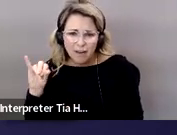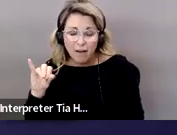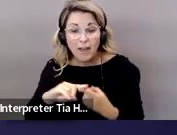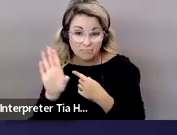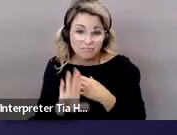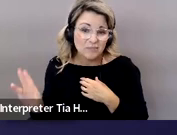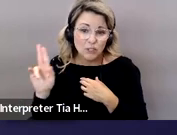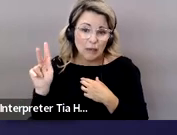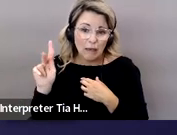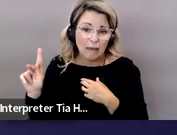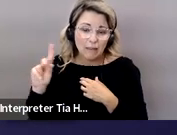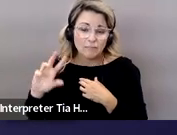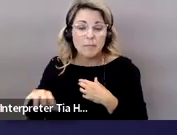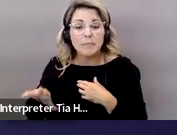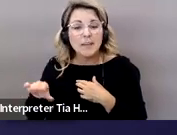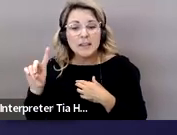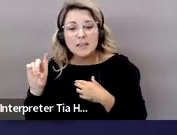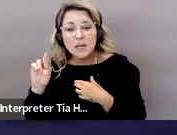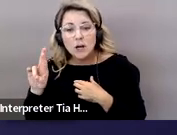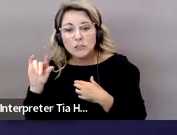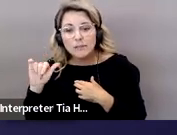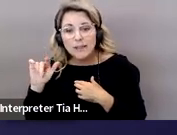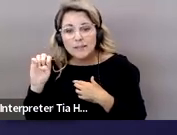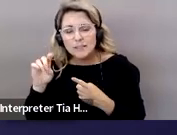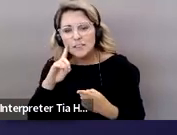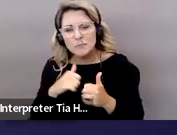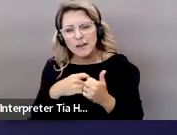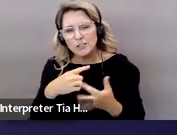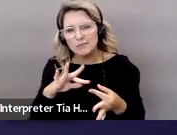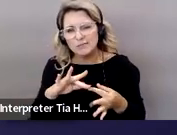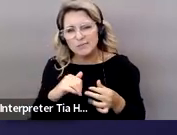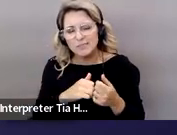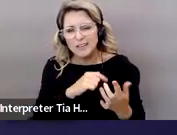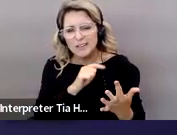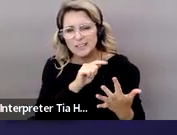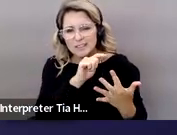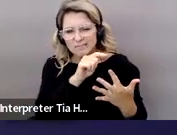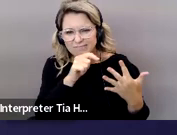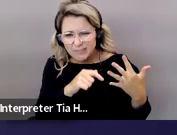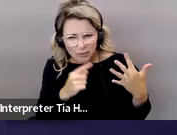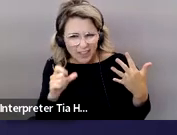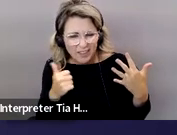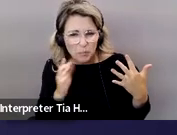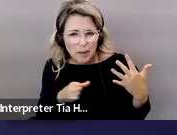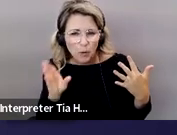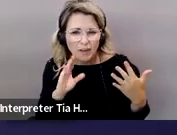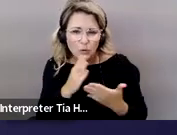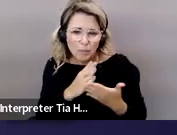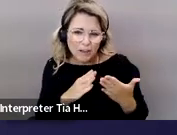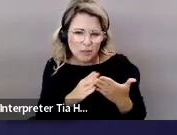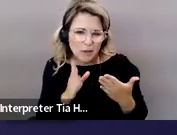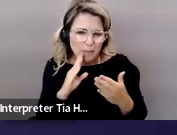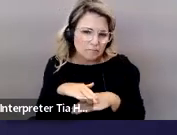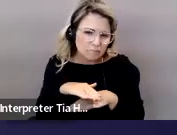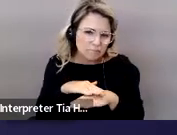But Dr. Leslie, I wonder if you might just take us through some of these bullets, some of the things you've thought about in preparing budgets, and what would